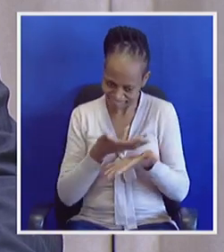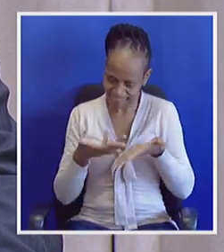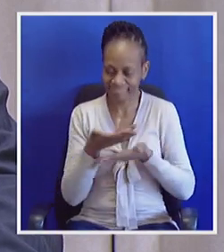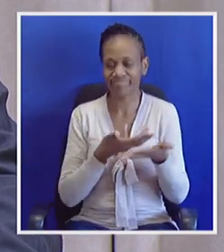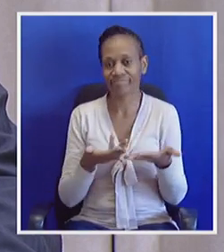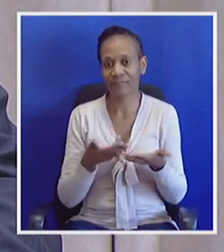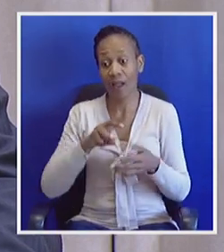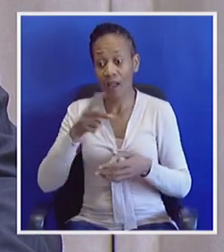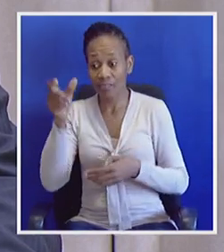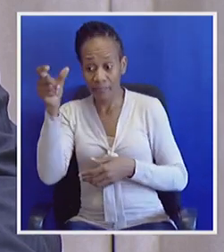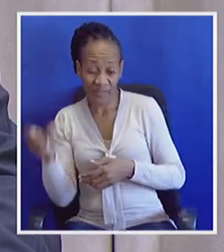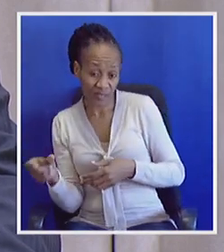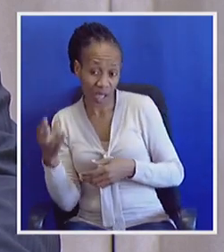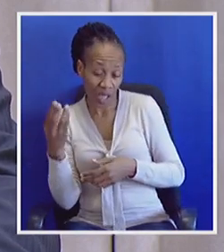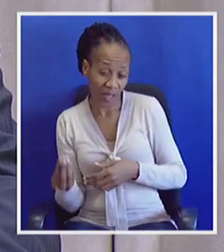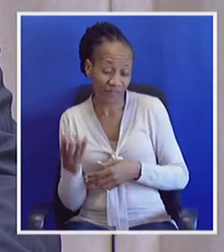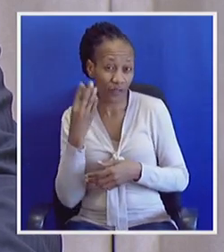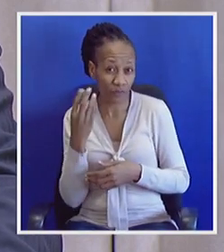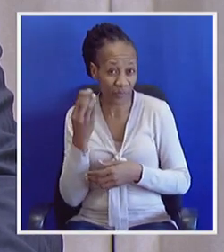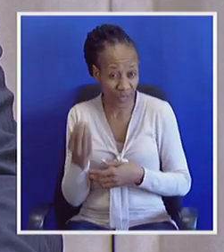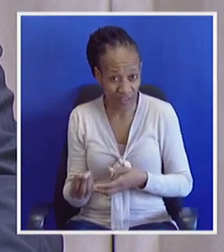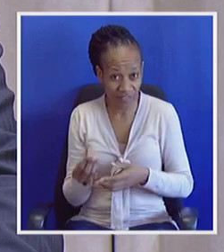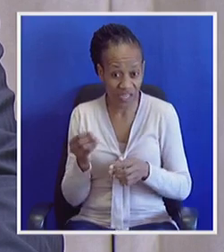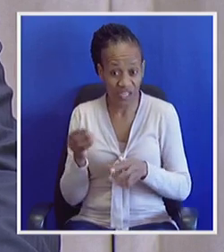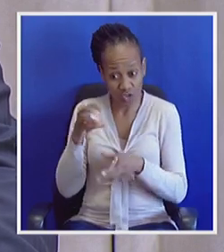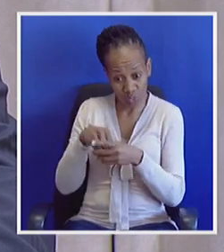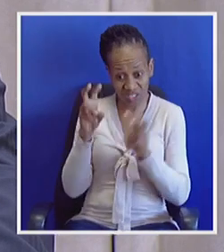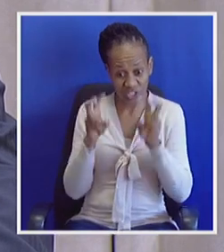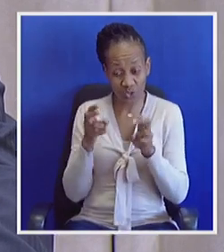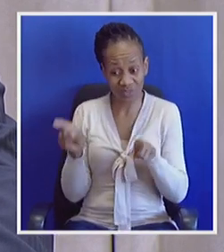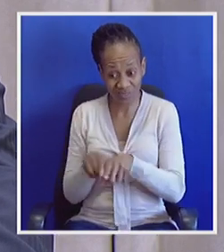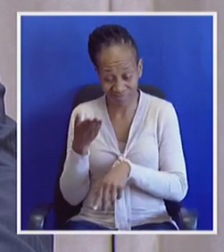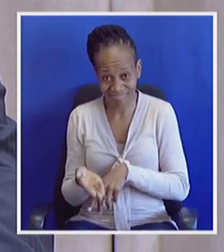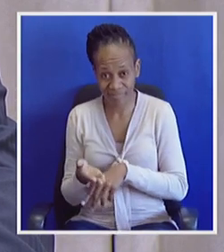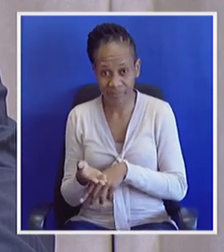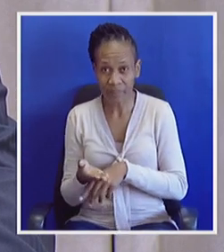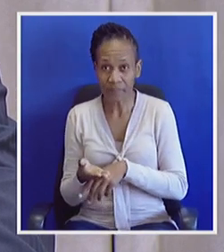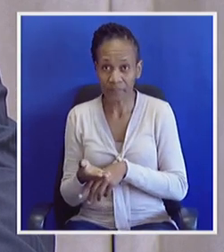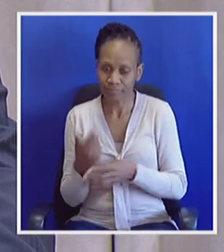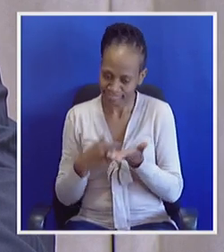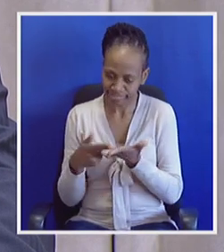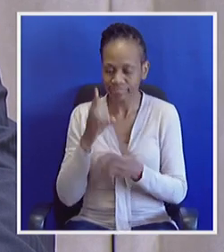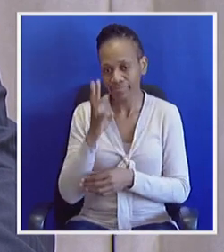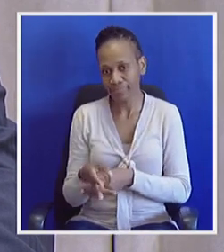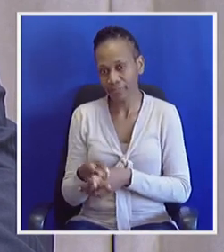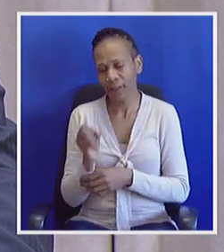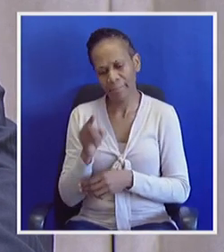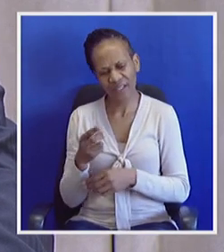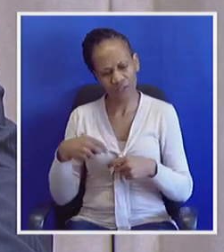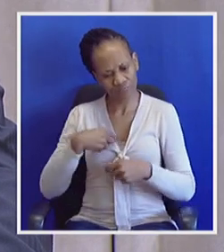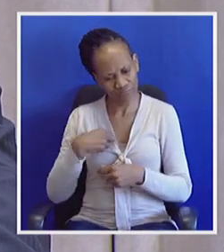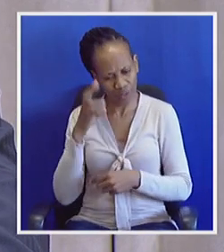whoever else has information in this regard. But we will, for all intents and